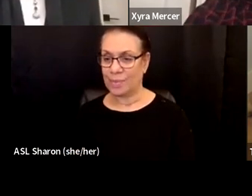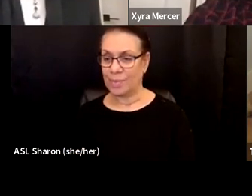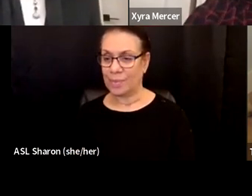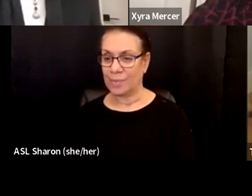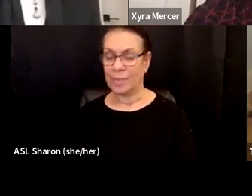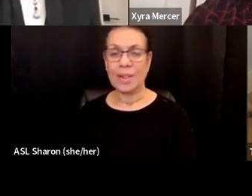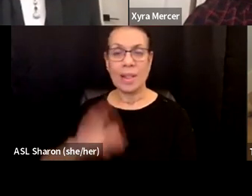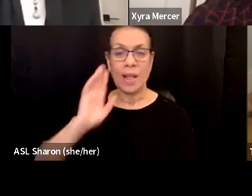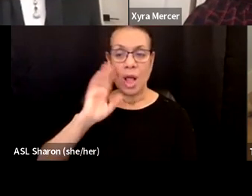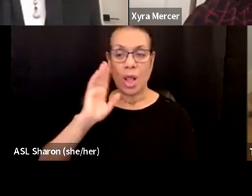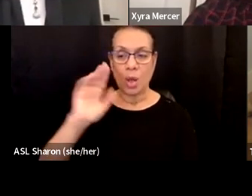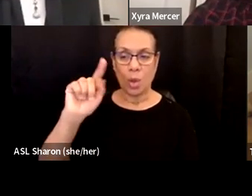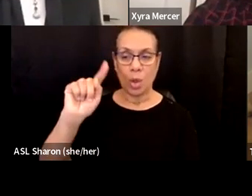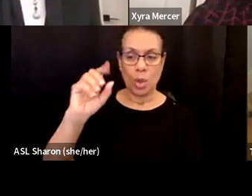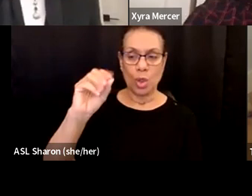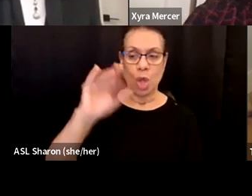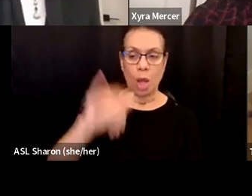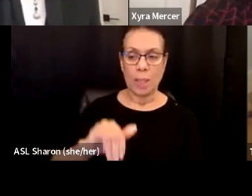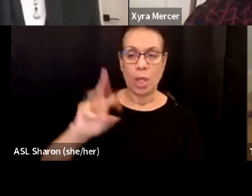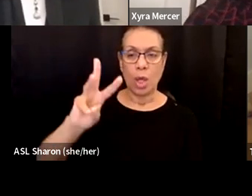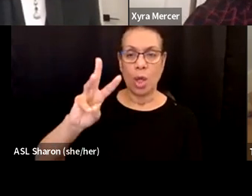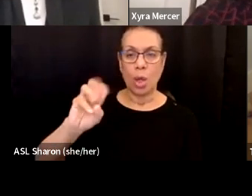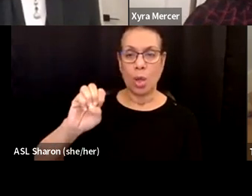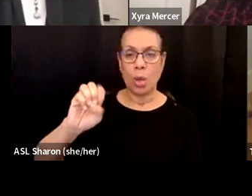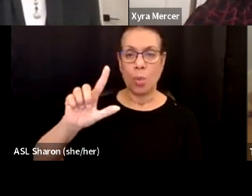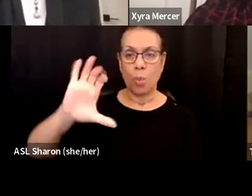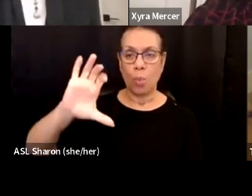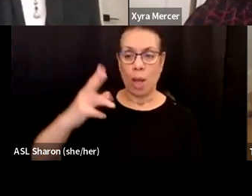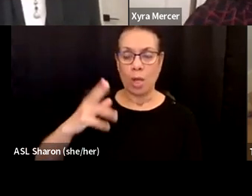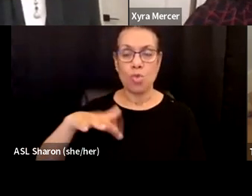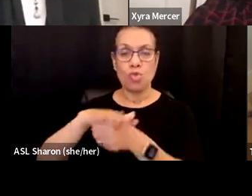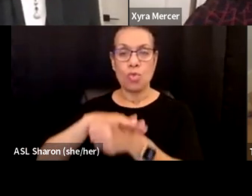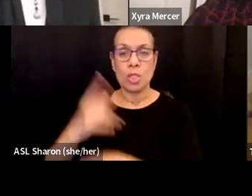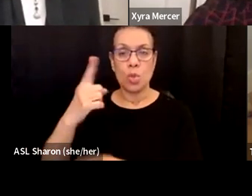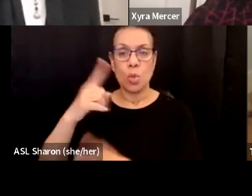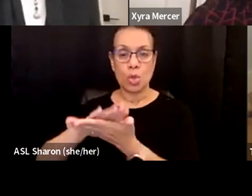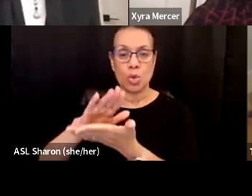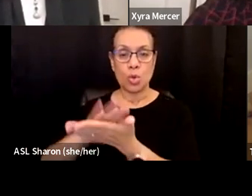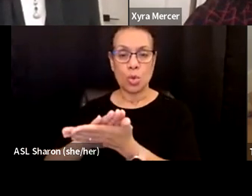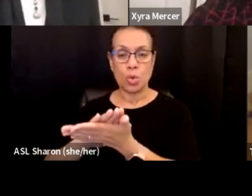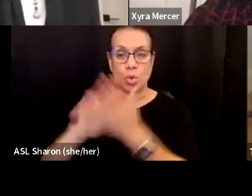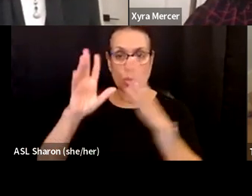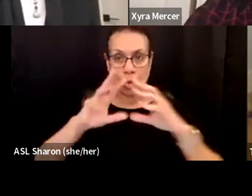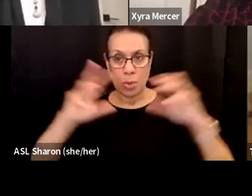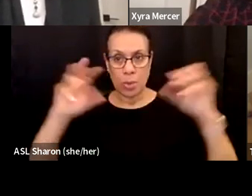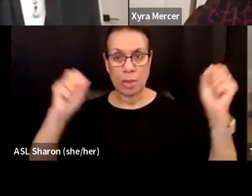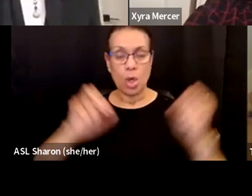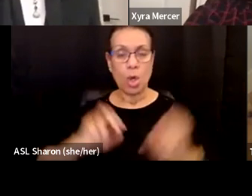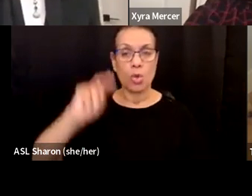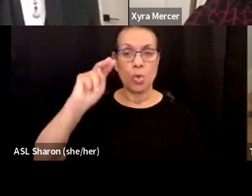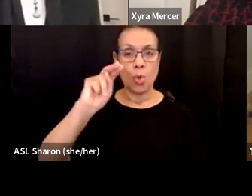hey dr uh elkins good to see you again uh tommy welch here region one school soup supporting schools in east boston north end